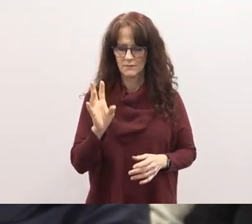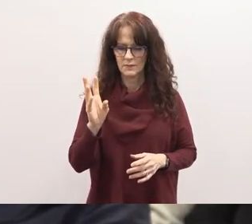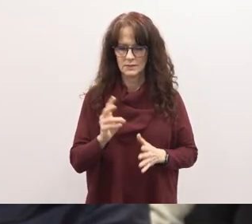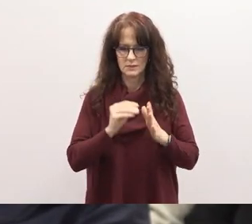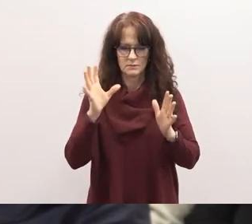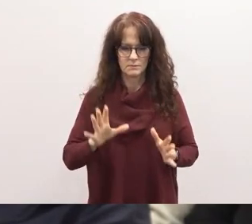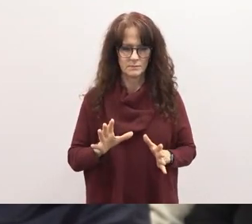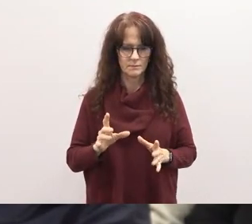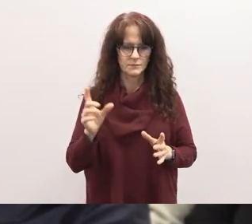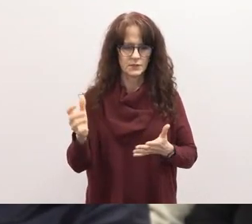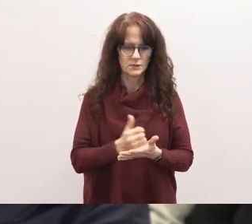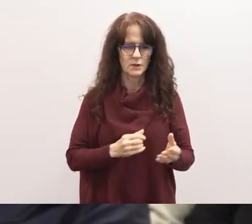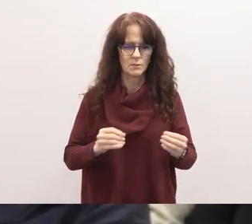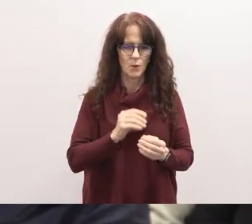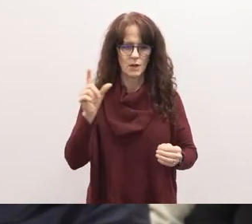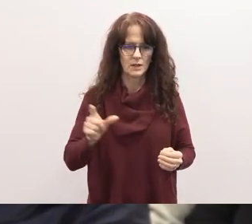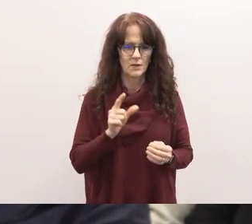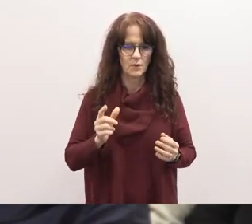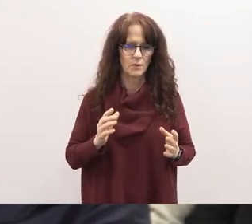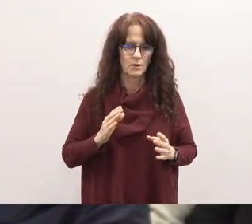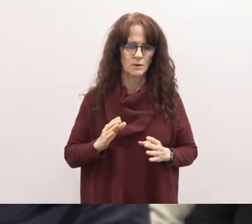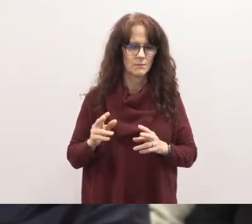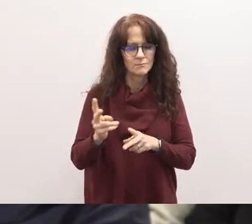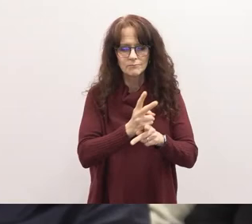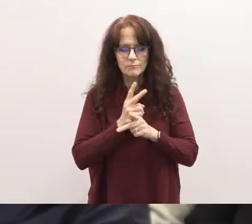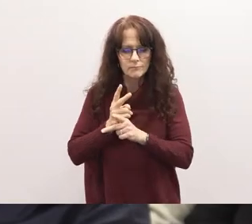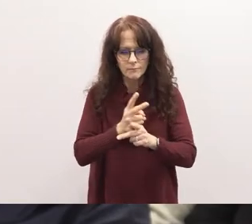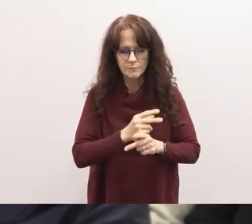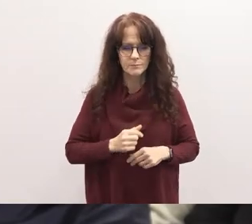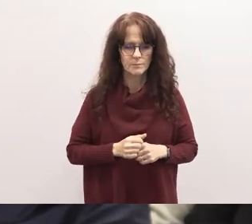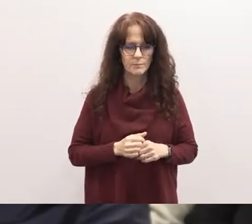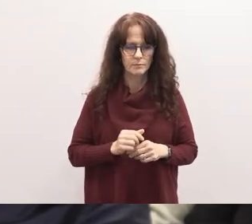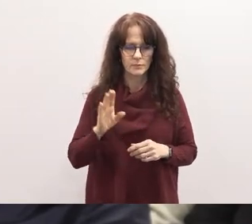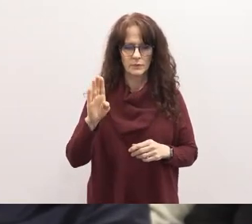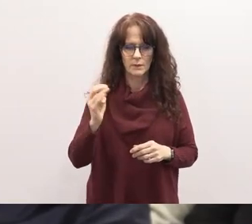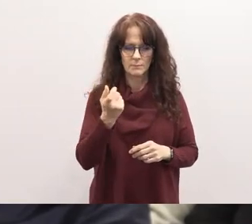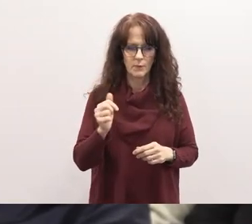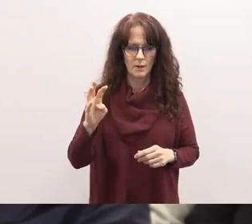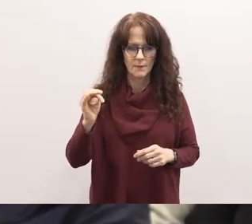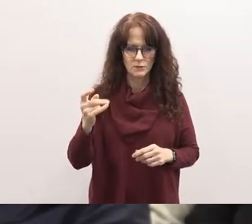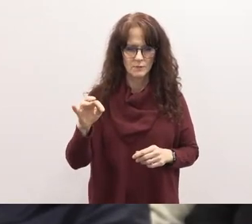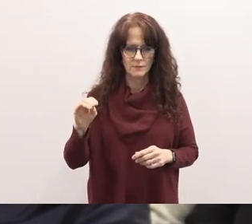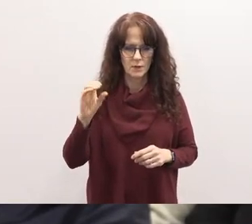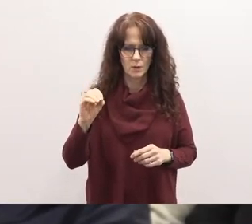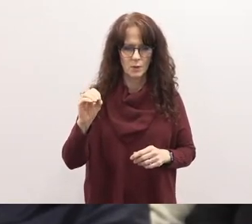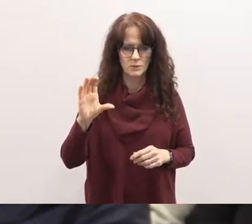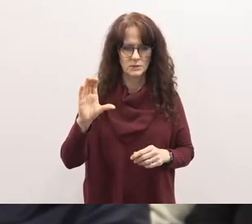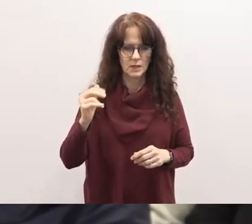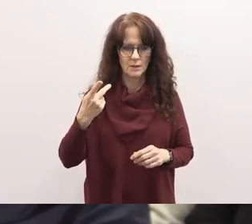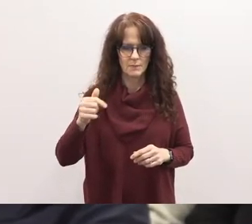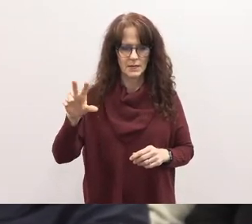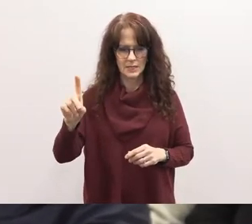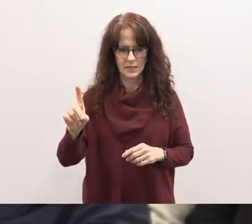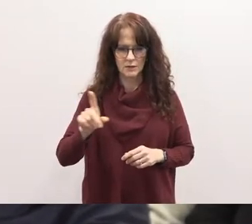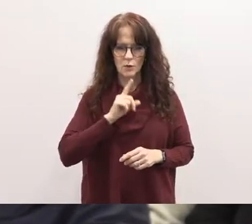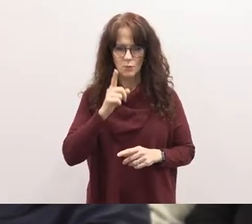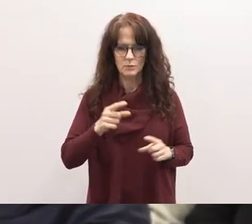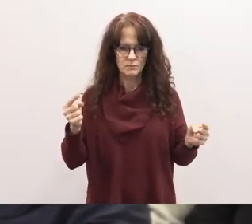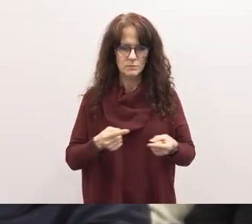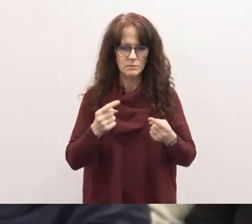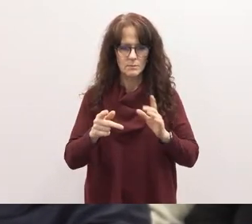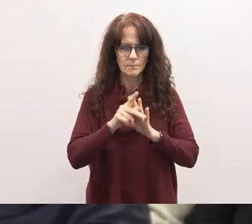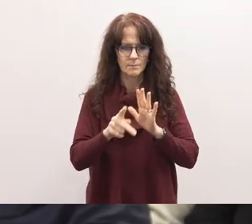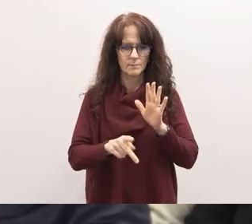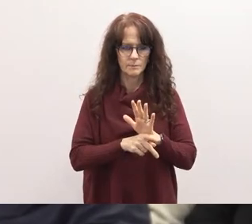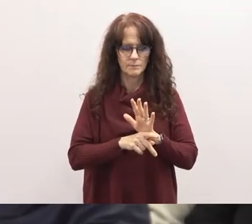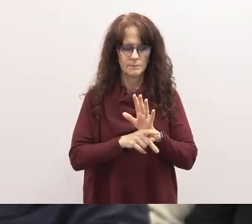Longfellow deserve more than just library coverage. It is my hope that Brian Moskowitz and the OCIPD reconsider this extremely harmful policy